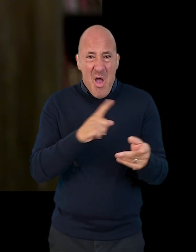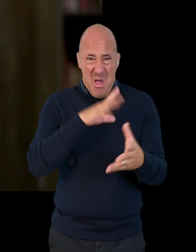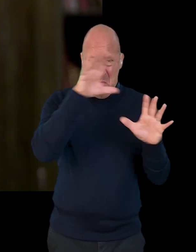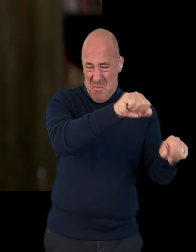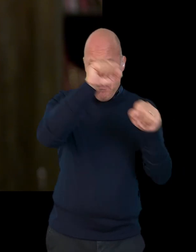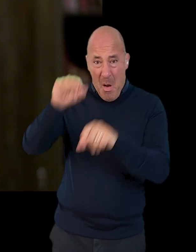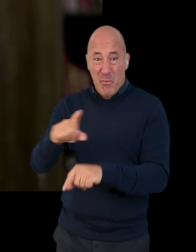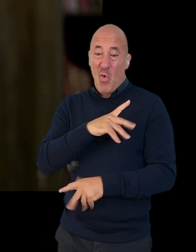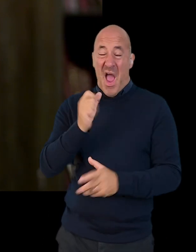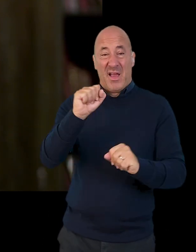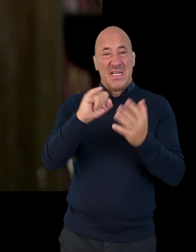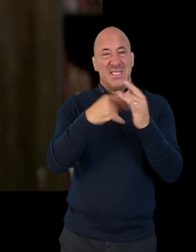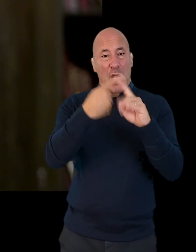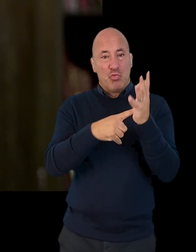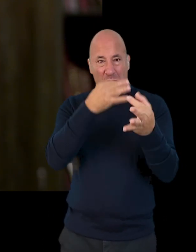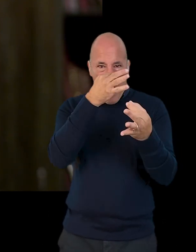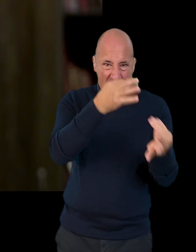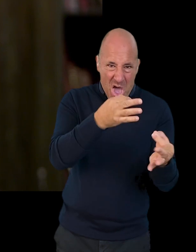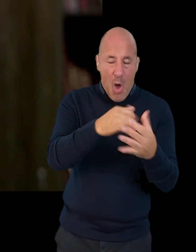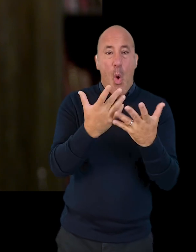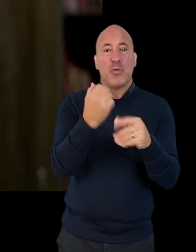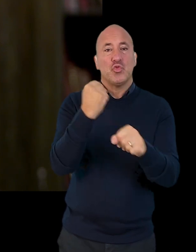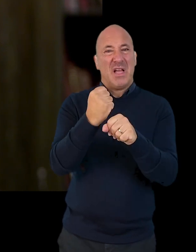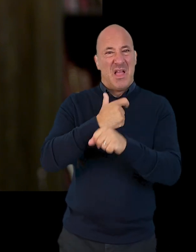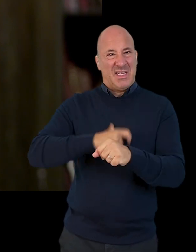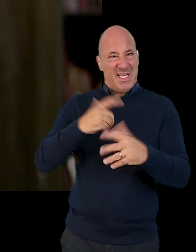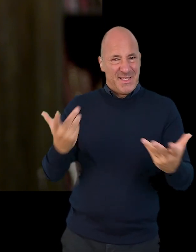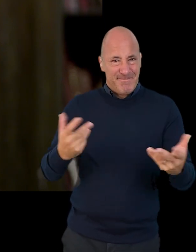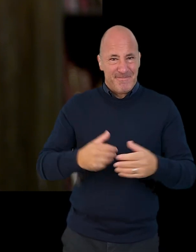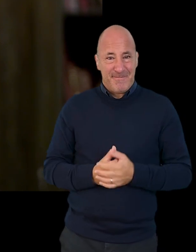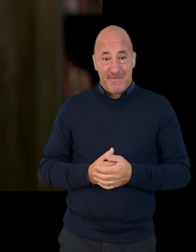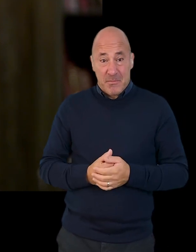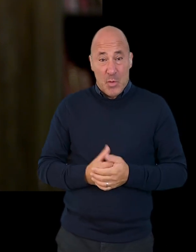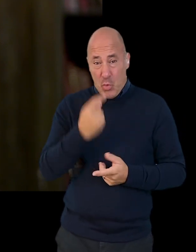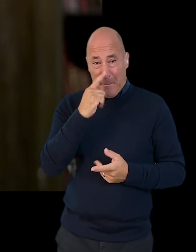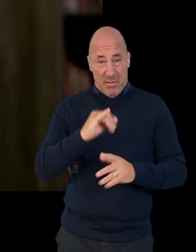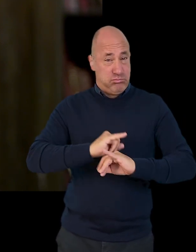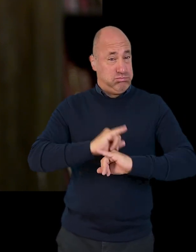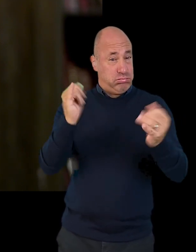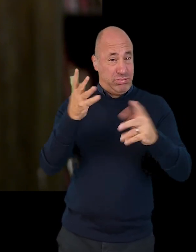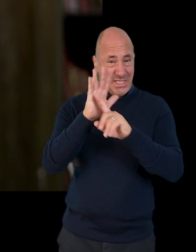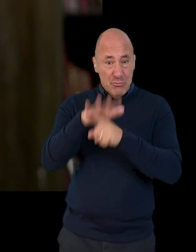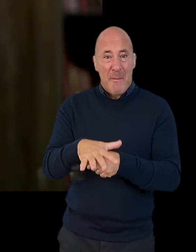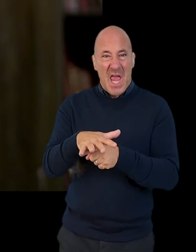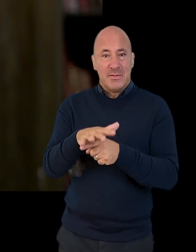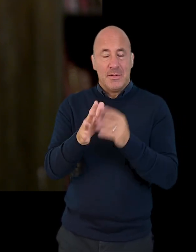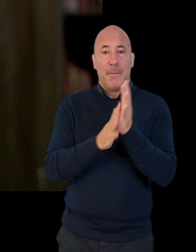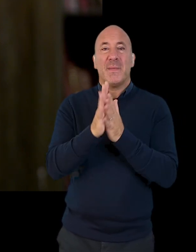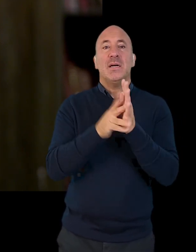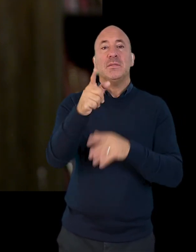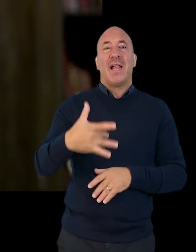and arrested for your sexual orientation or gender identity. It can even mean really